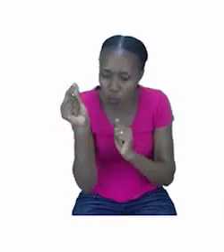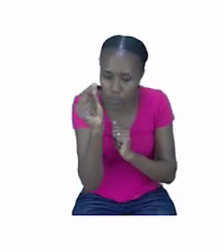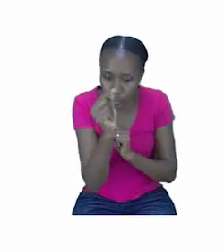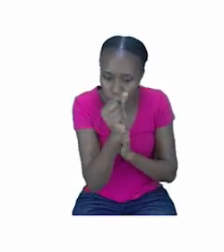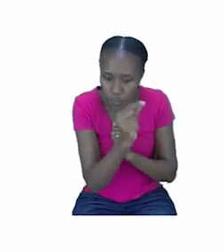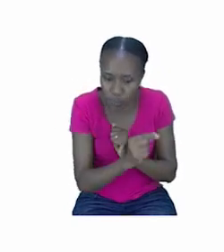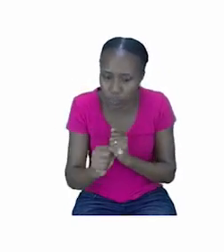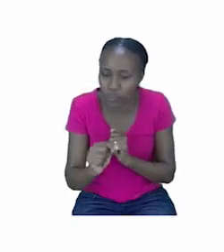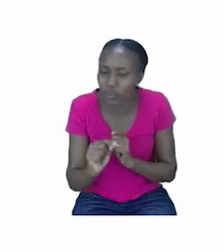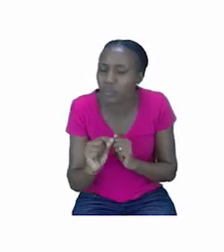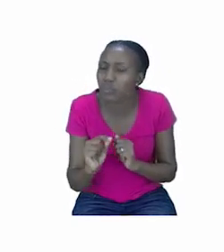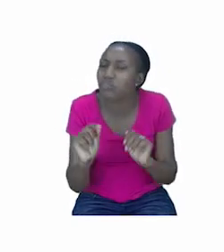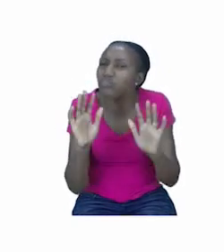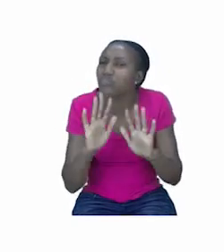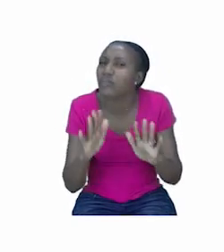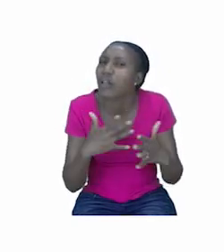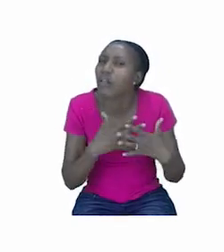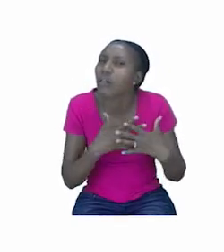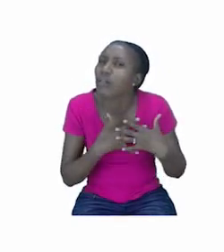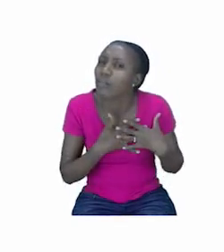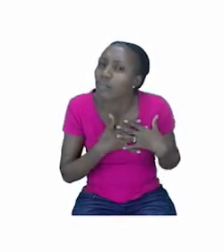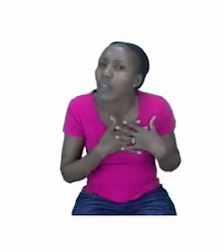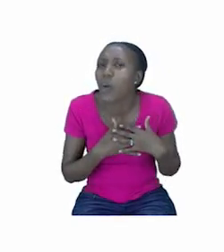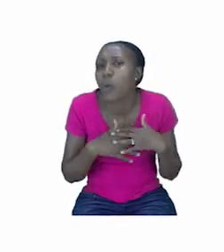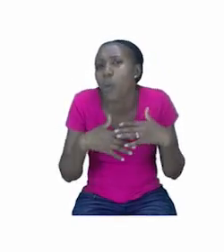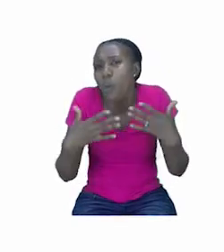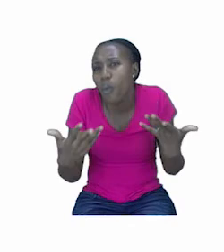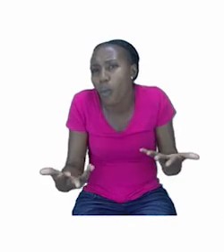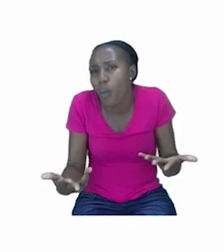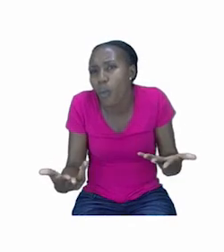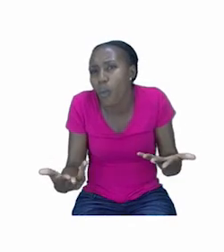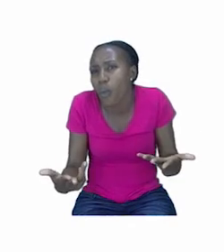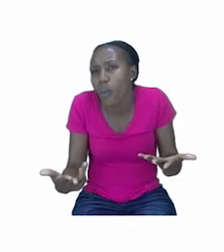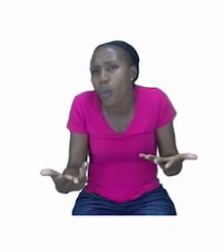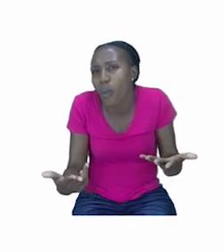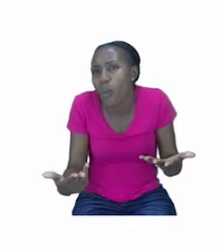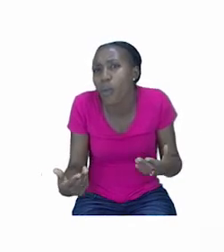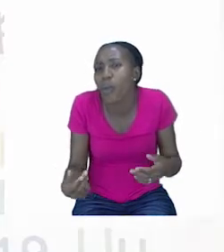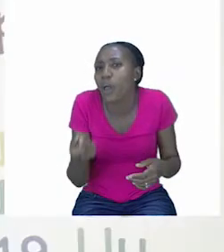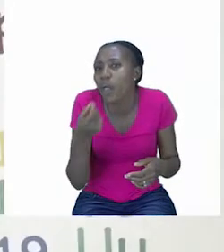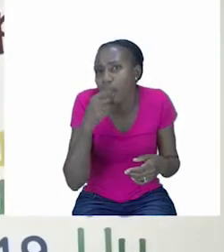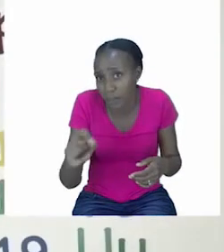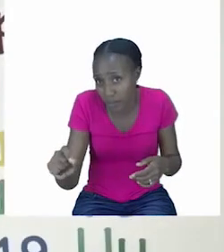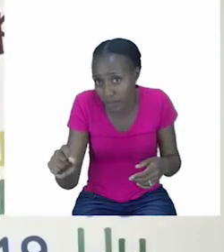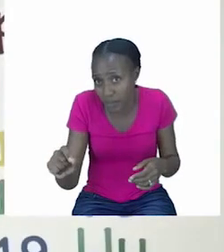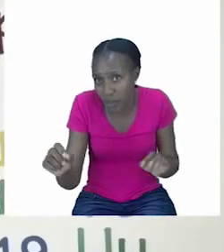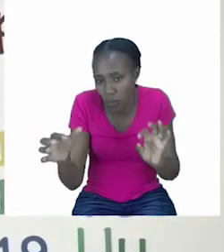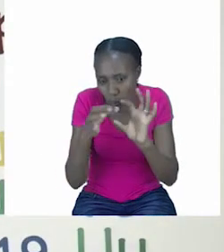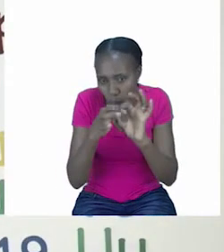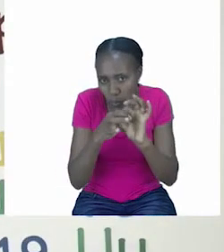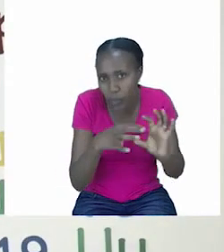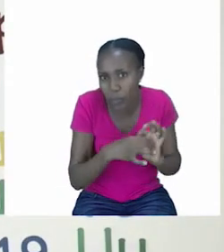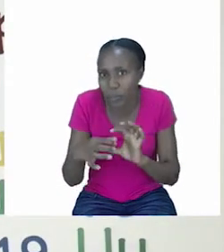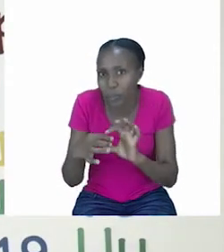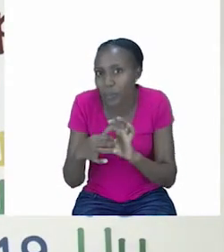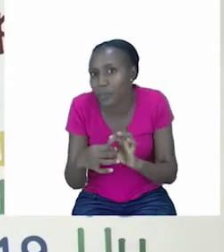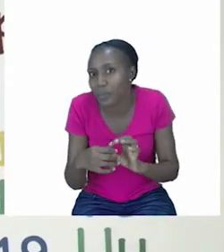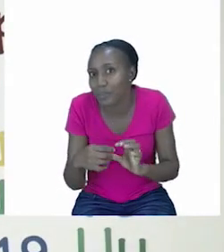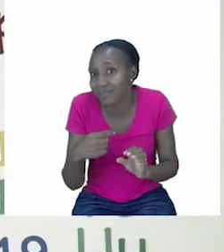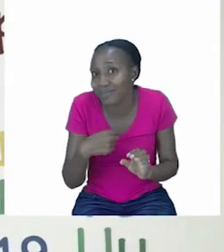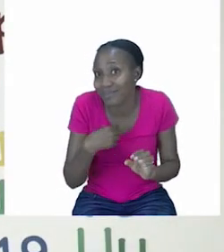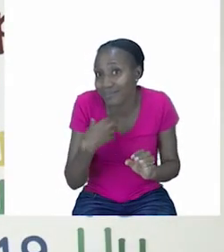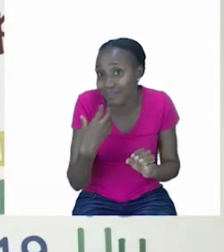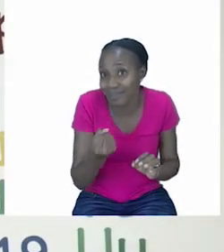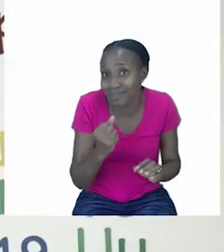you like or even your pencil and join the dots. I have my puppy here and I'm